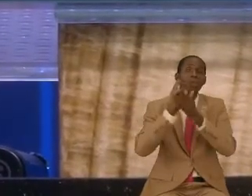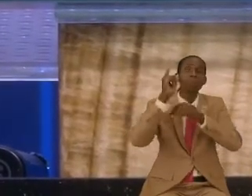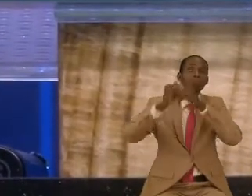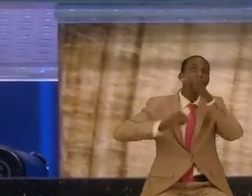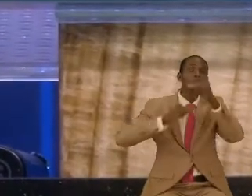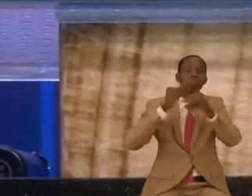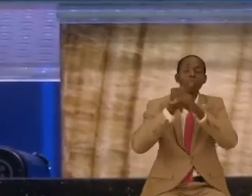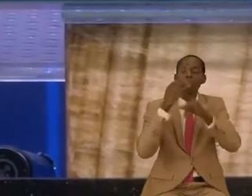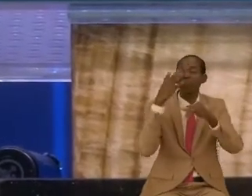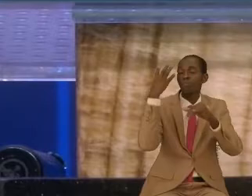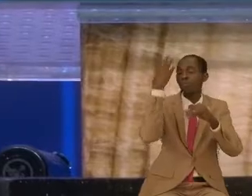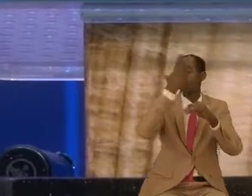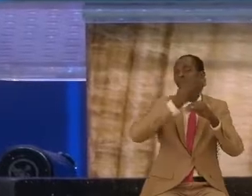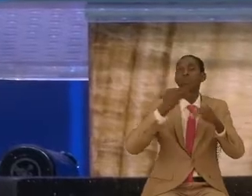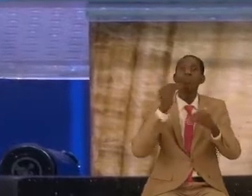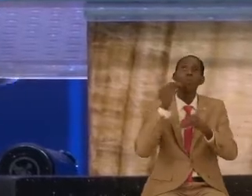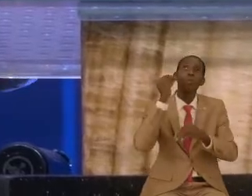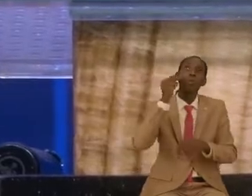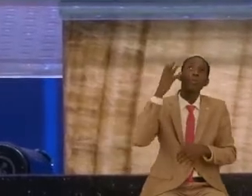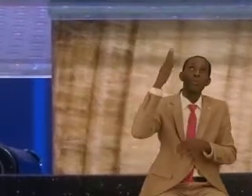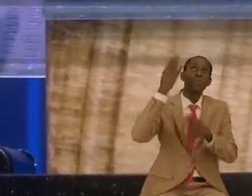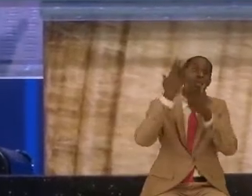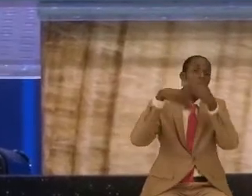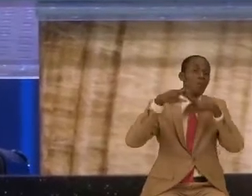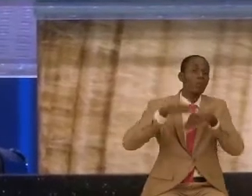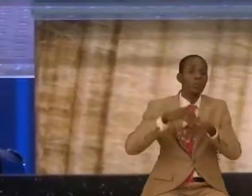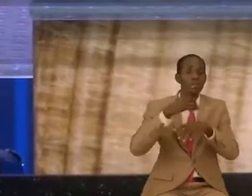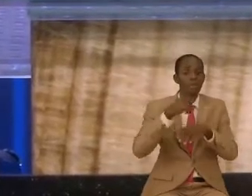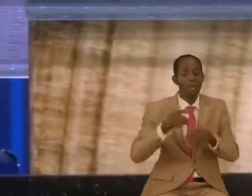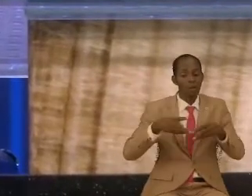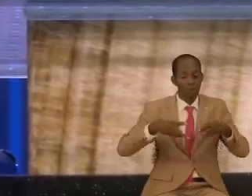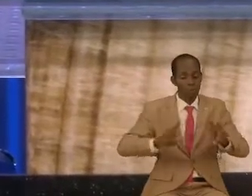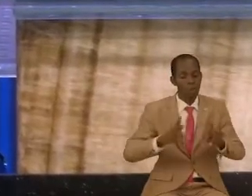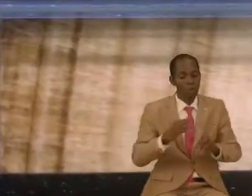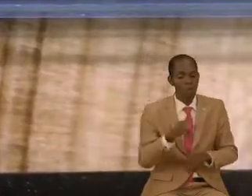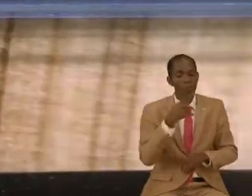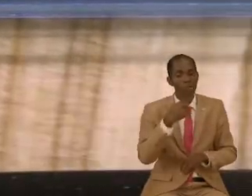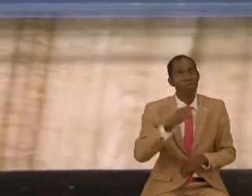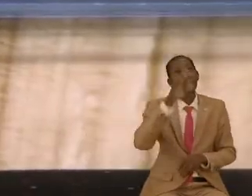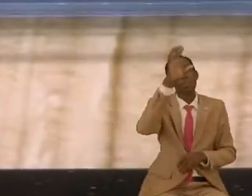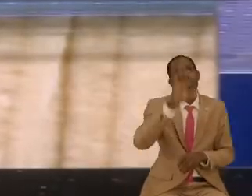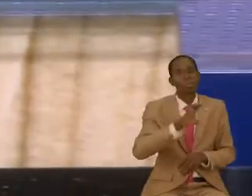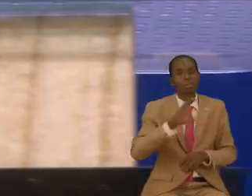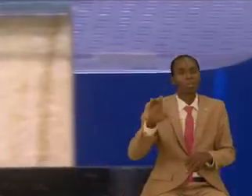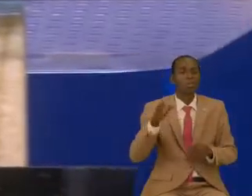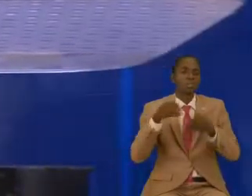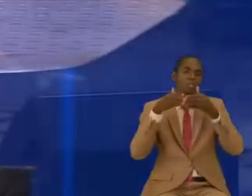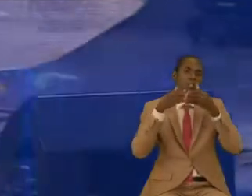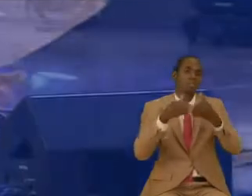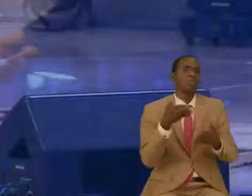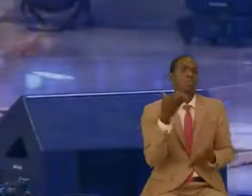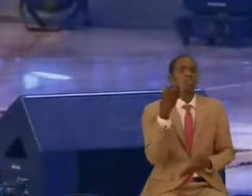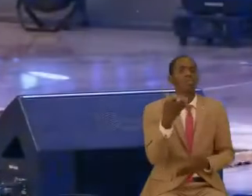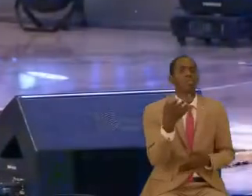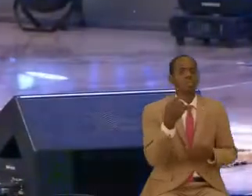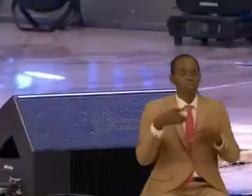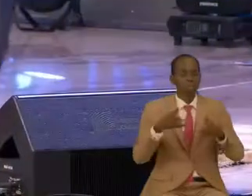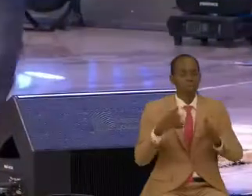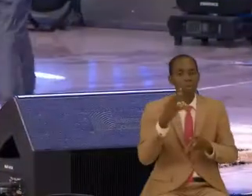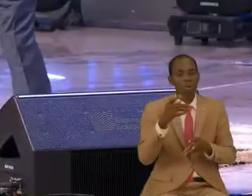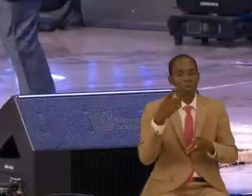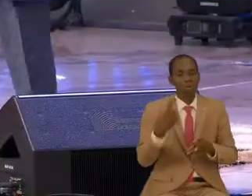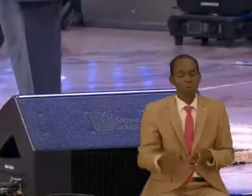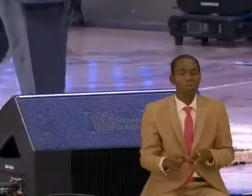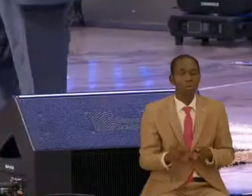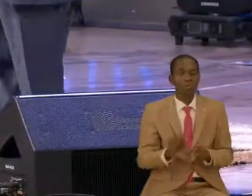third heaven, the way of the cross leads there. The way of Calvary leads there. The way